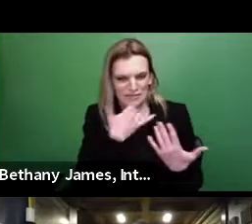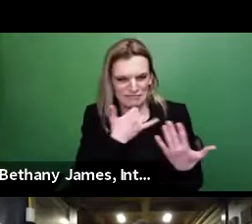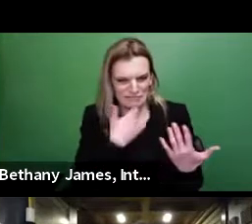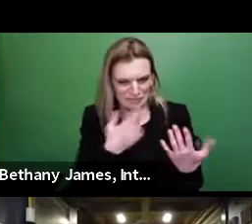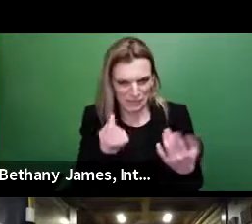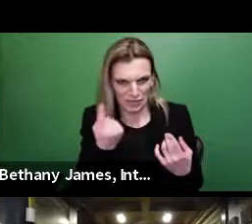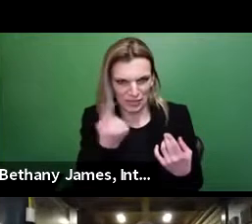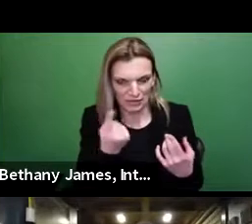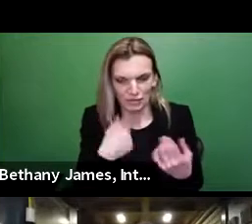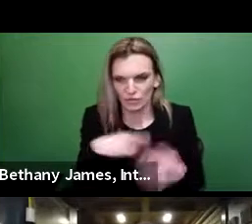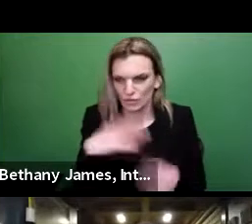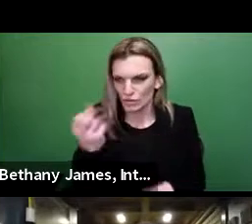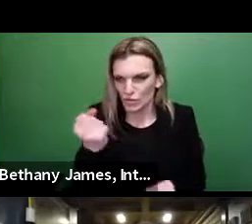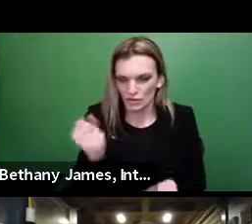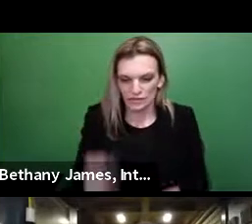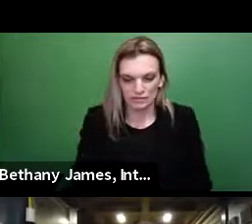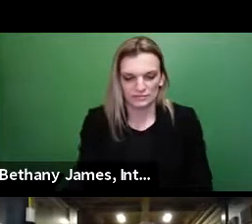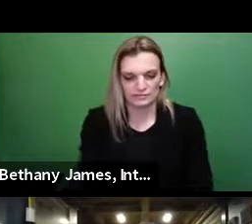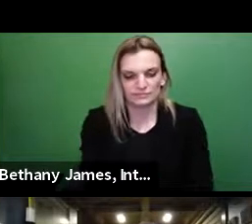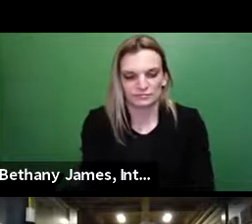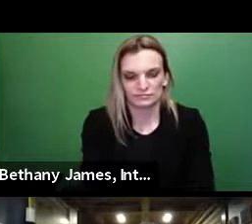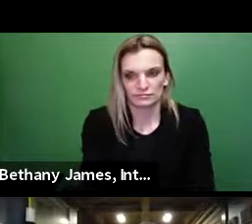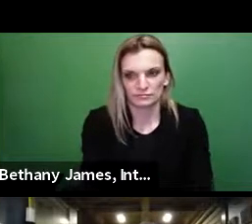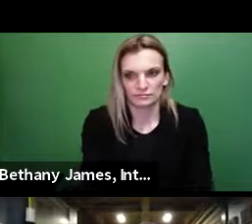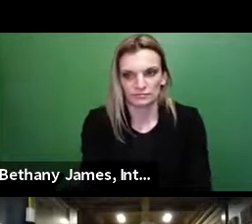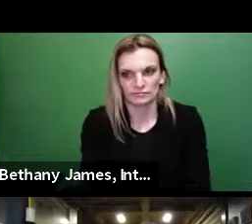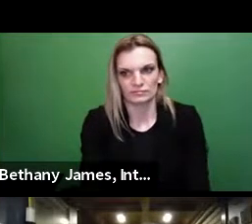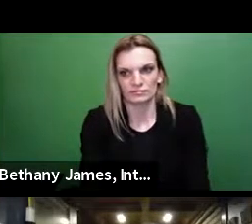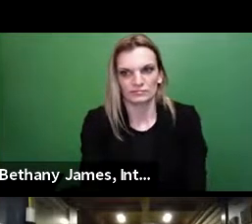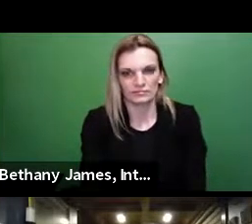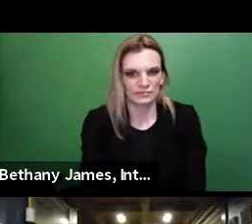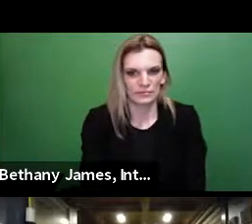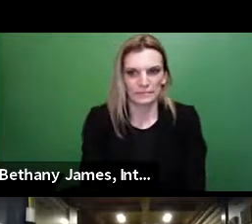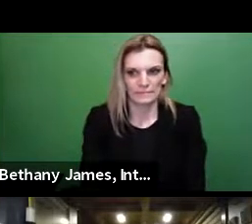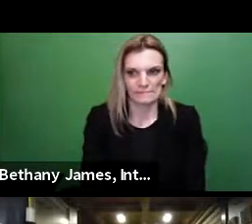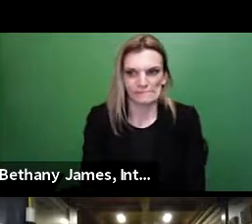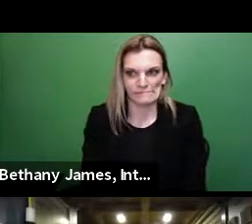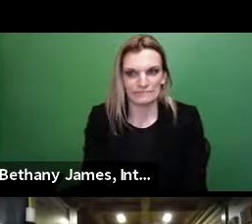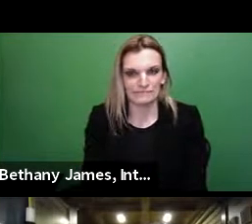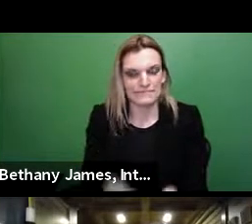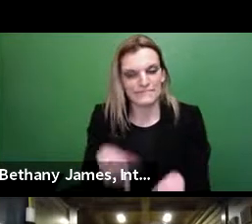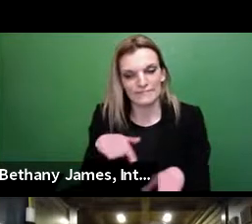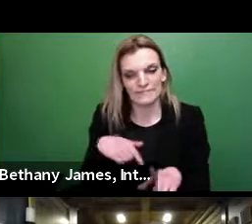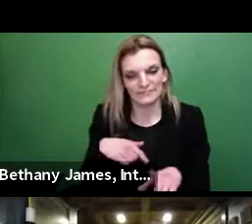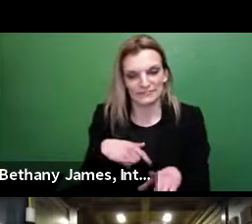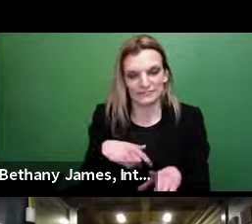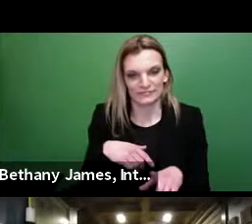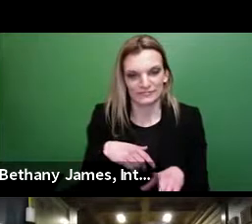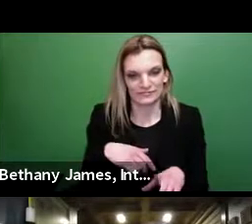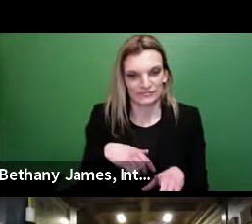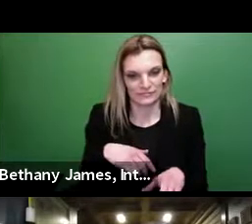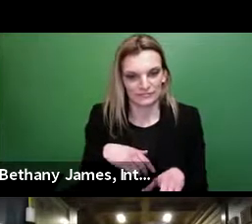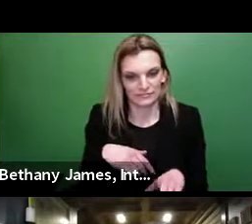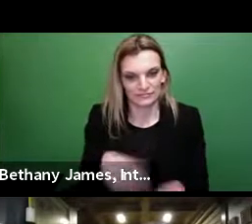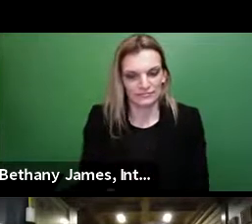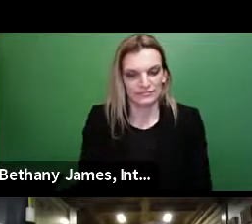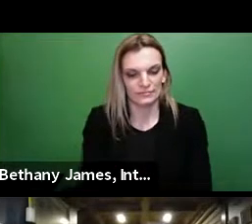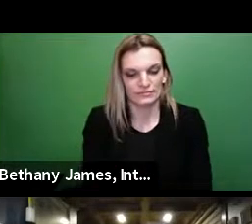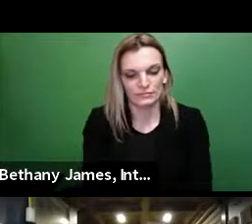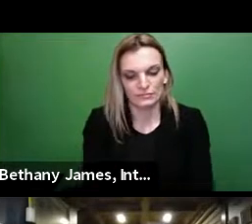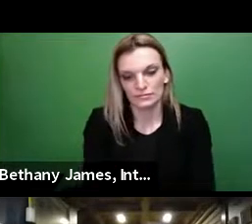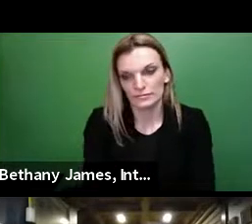well, let me just give you a little bit more information. So, you know, this is following after Pearl